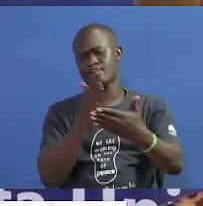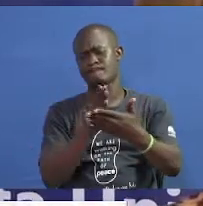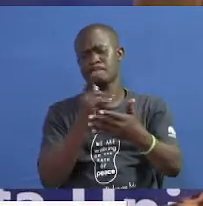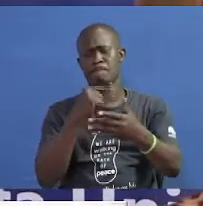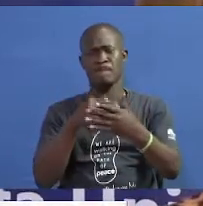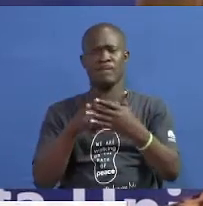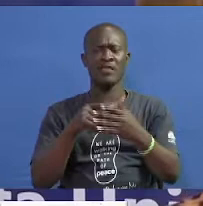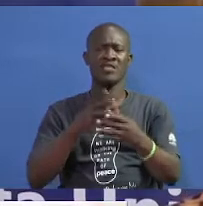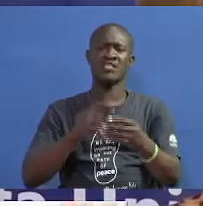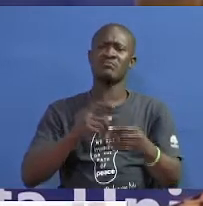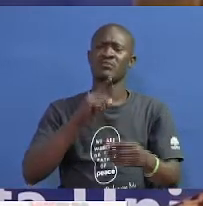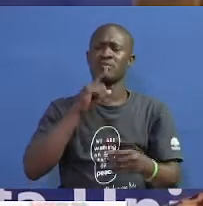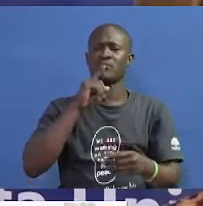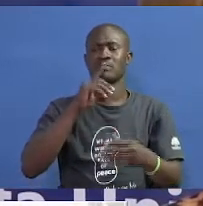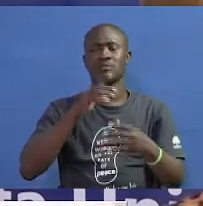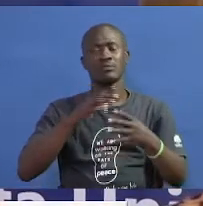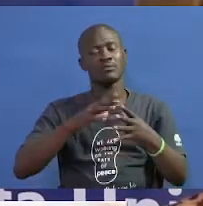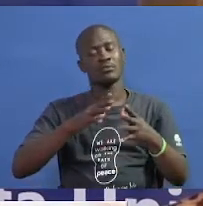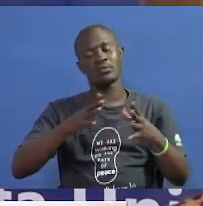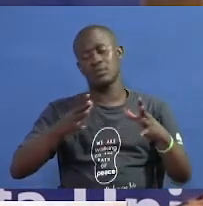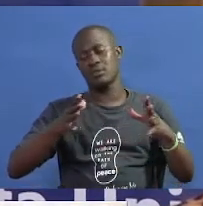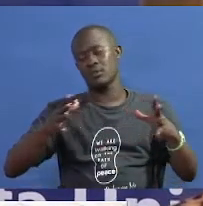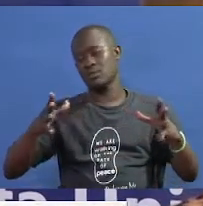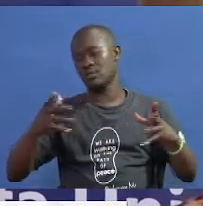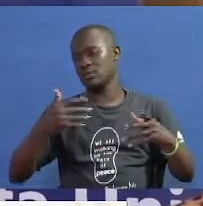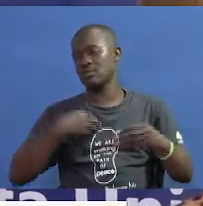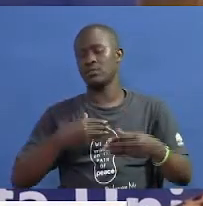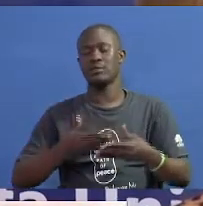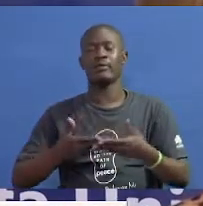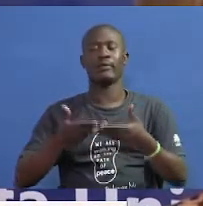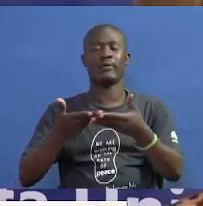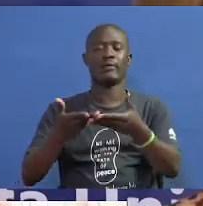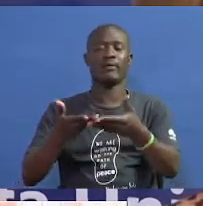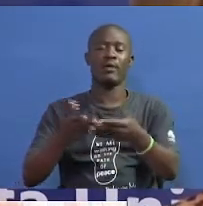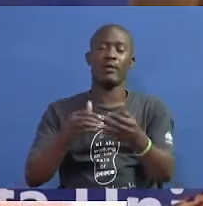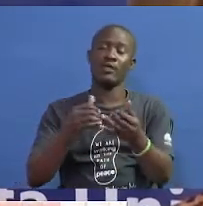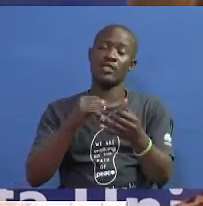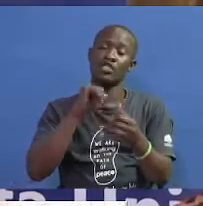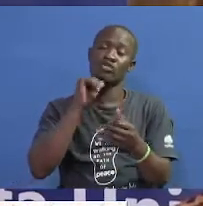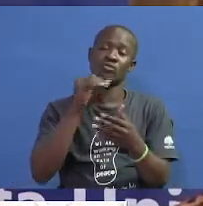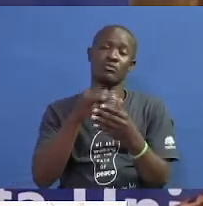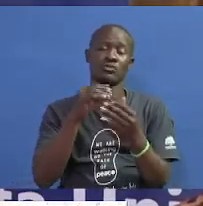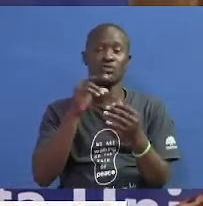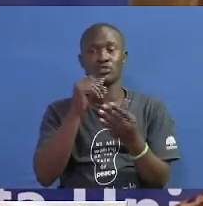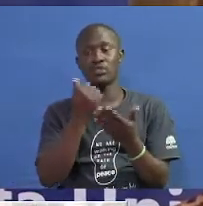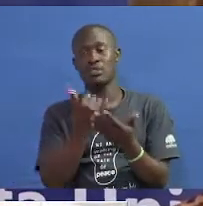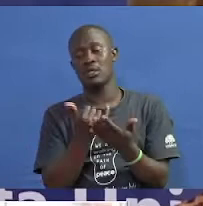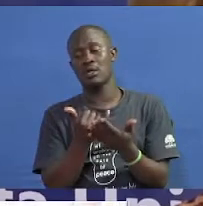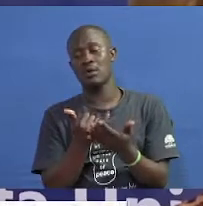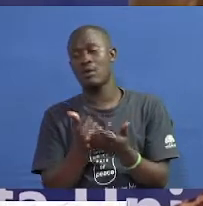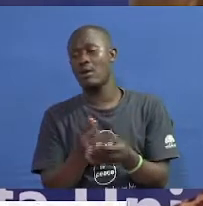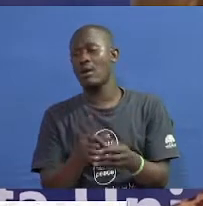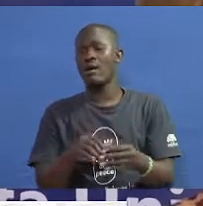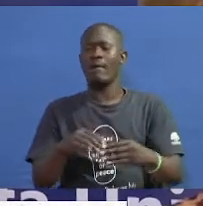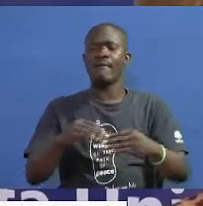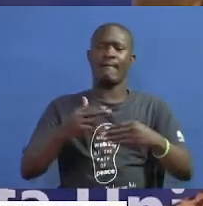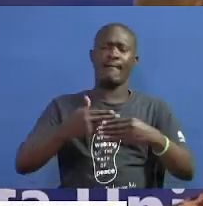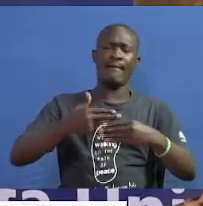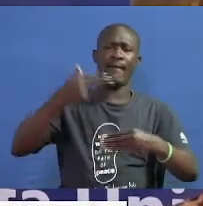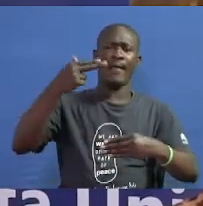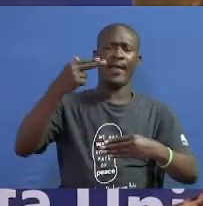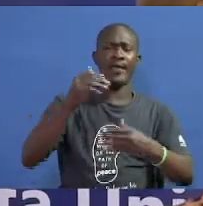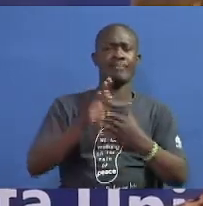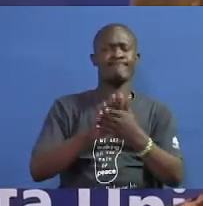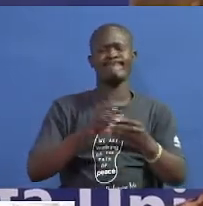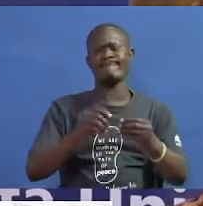it's going to be so widely available and so accessible. It's not that it's necessarily a higher resolution